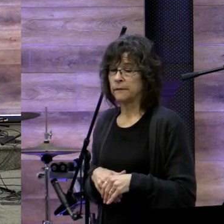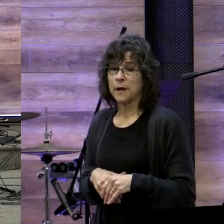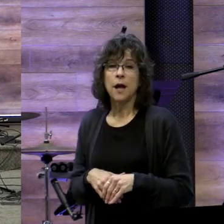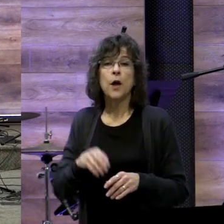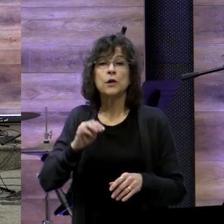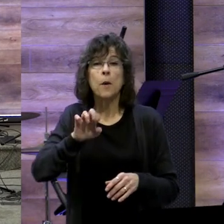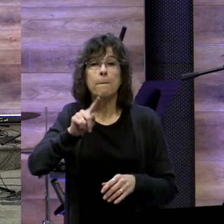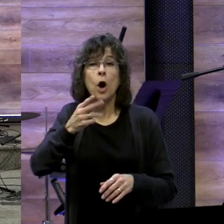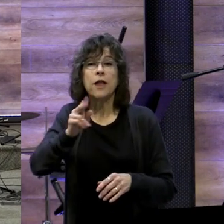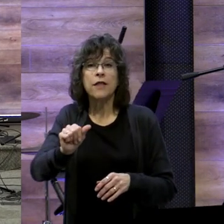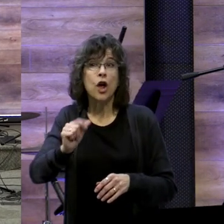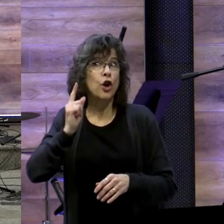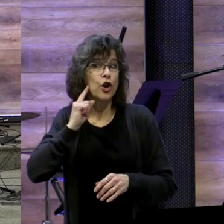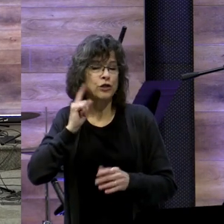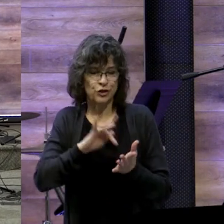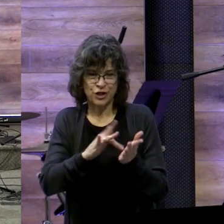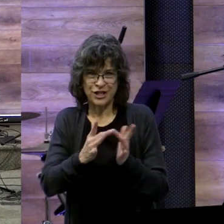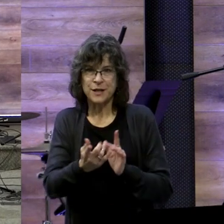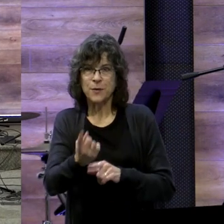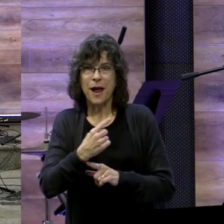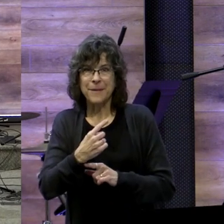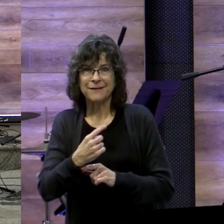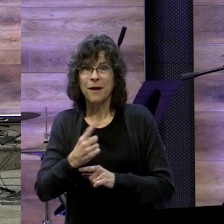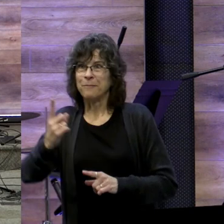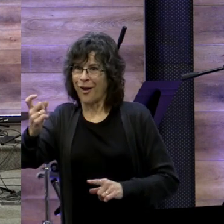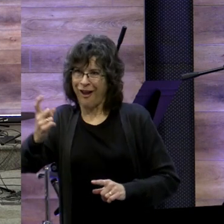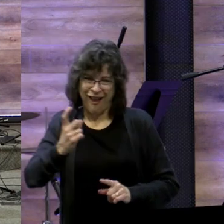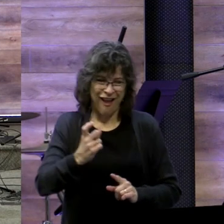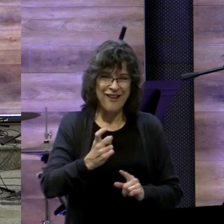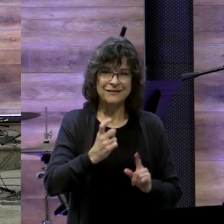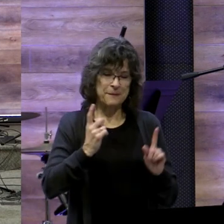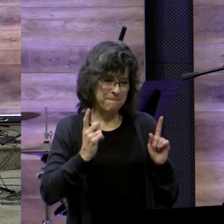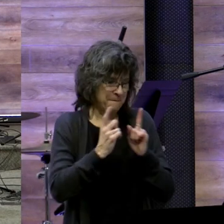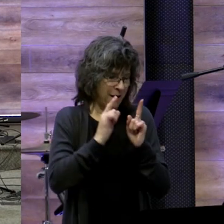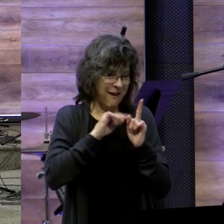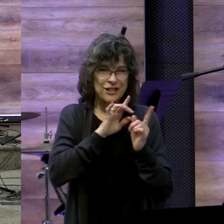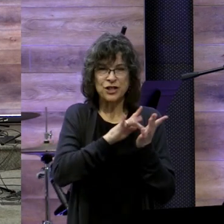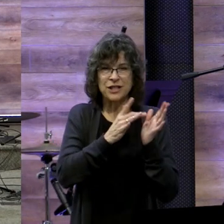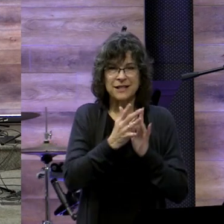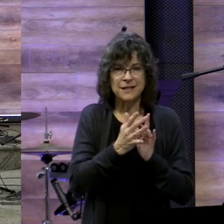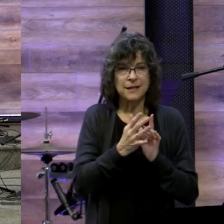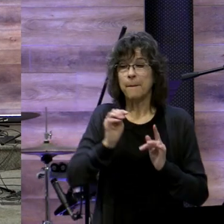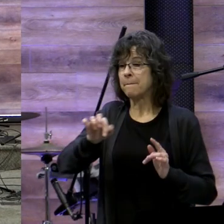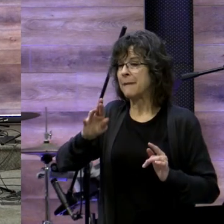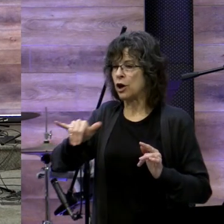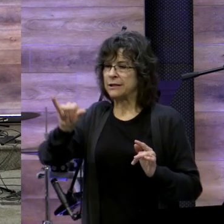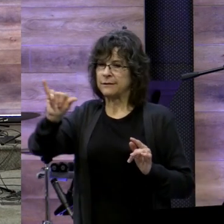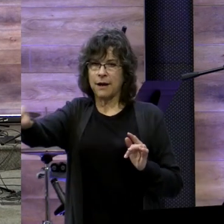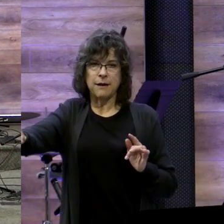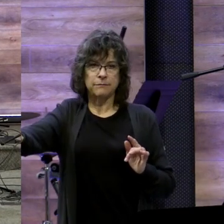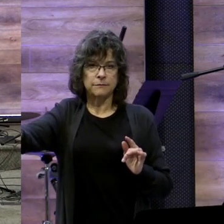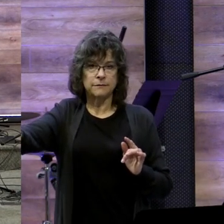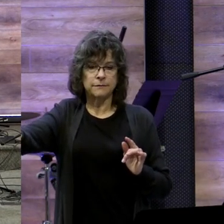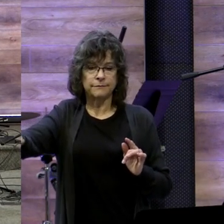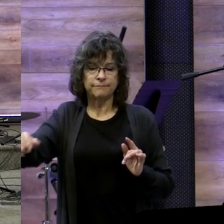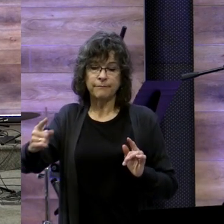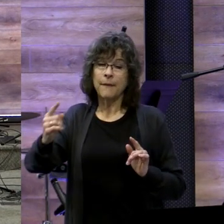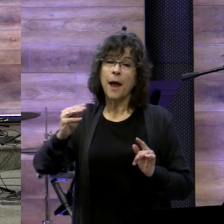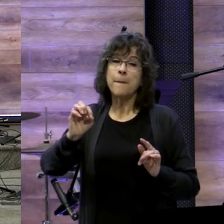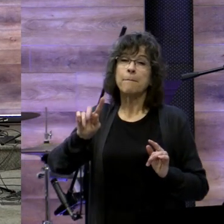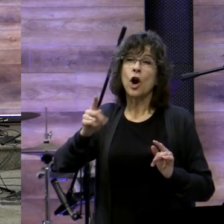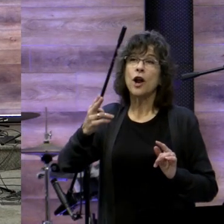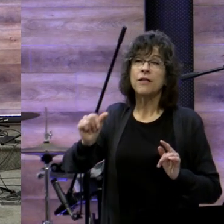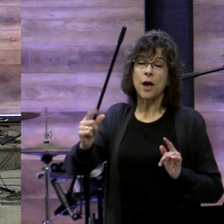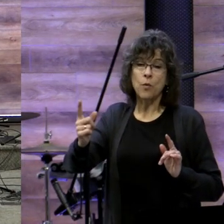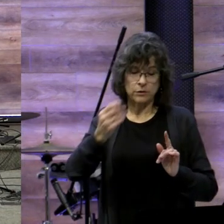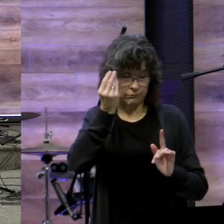she went and met him, but Mary remained seated in the house. Perhaps Martha, being the practical one, wanted to give